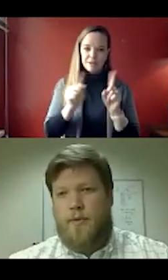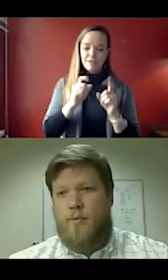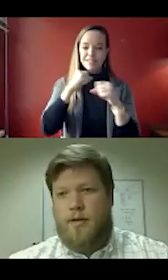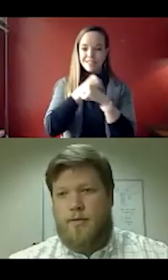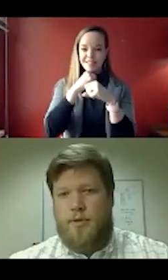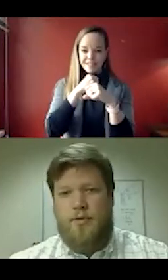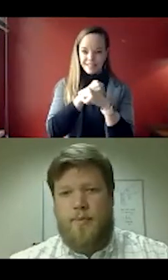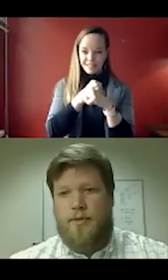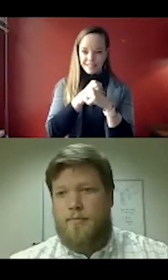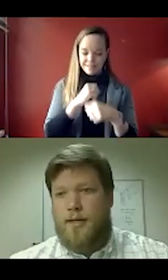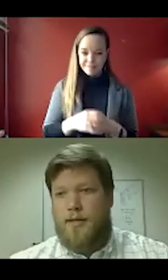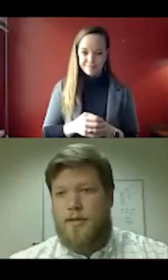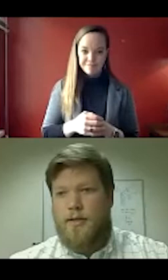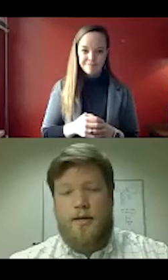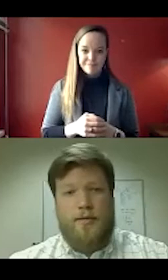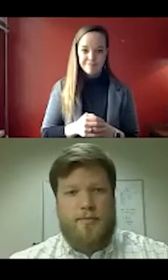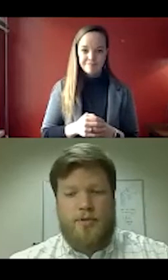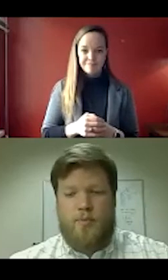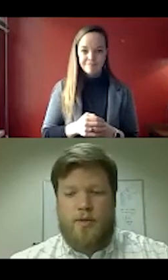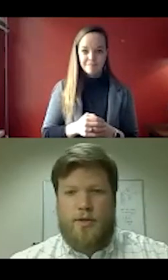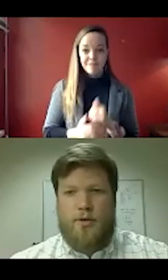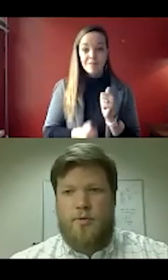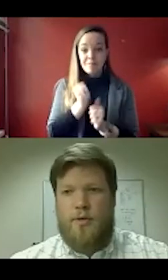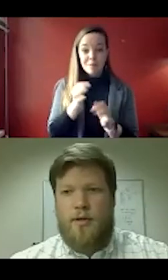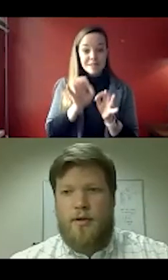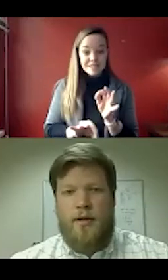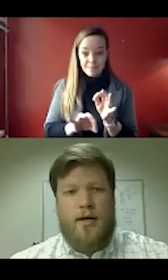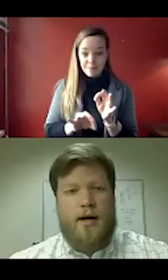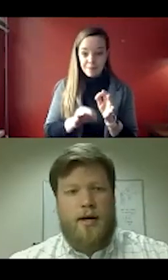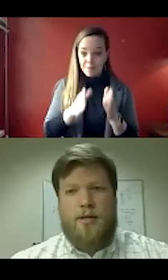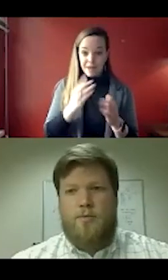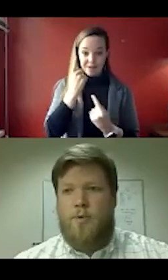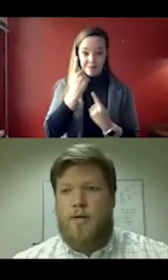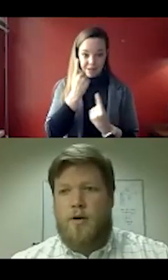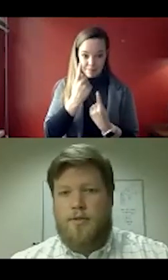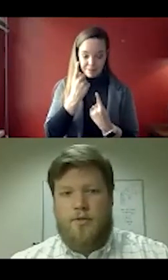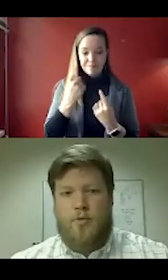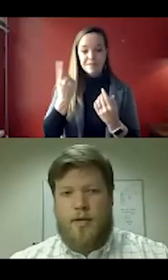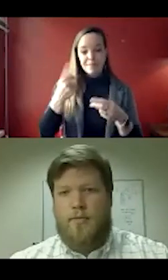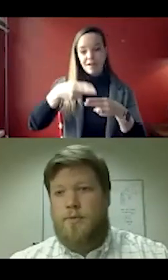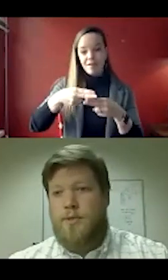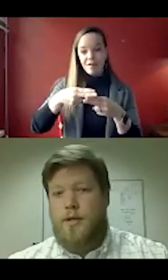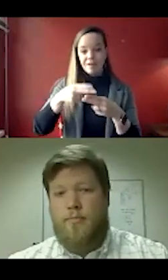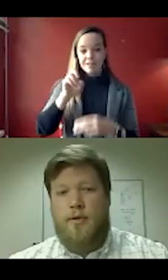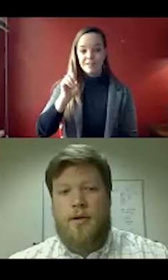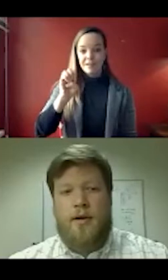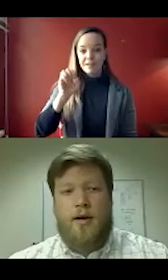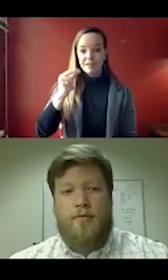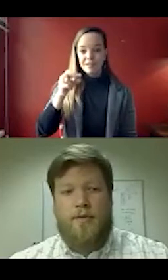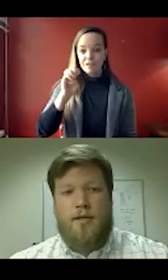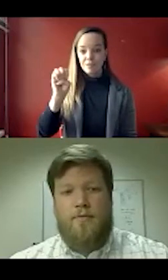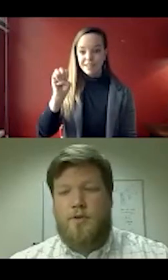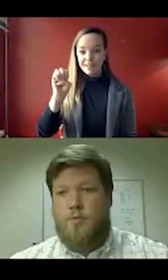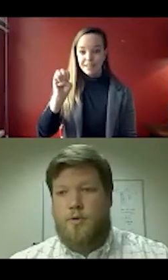that we might want to compute about them. And I think the simplest one to think through here is what we call degree, which is the number